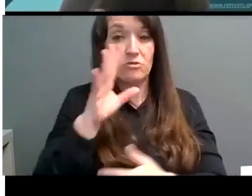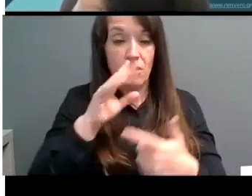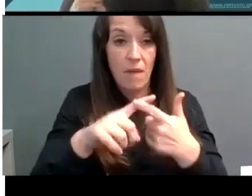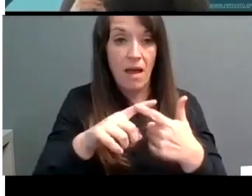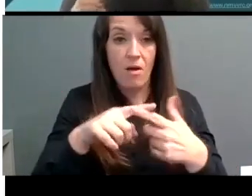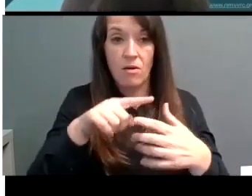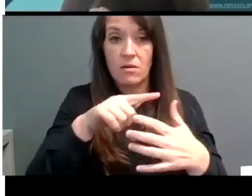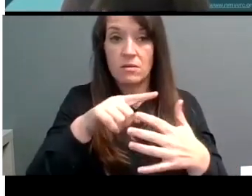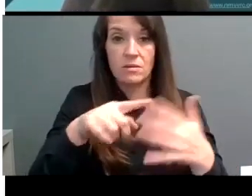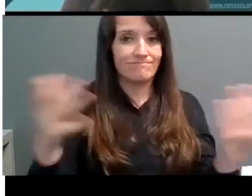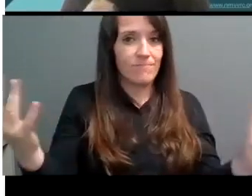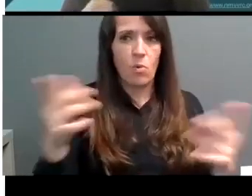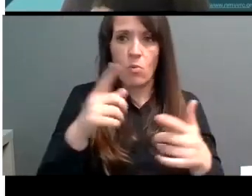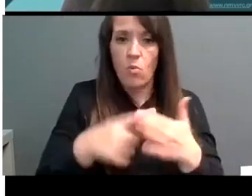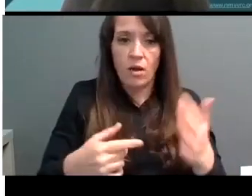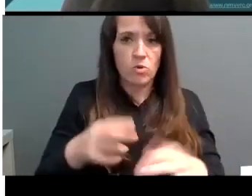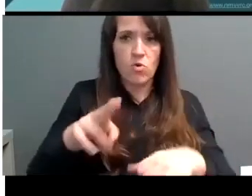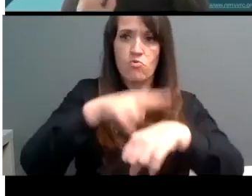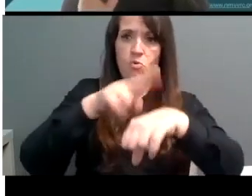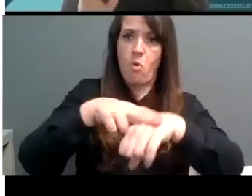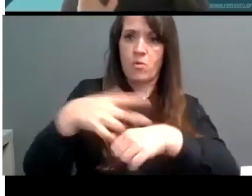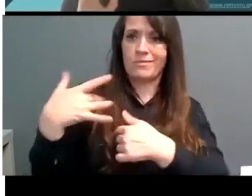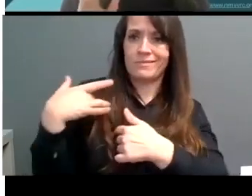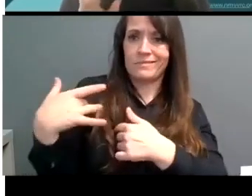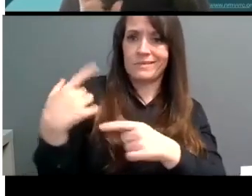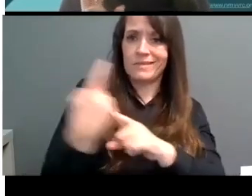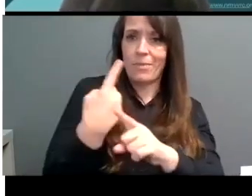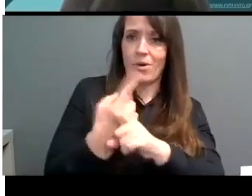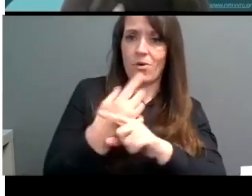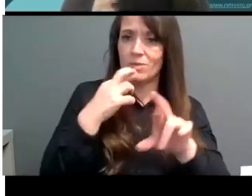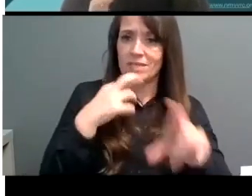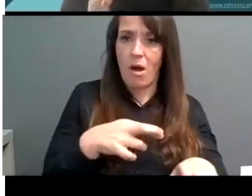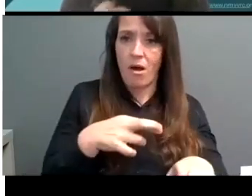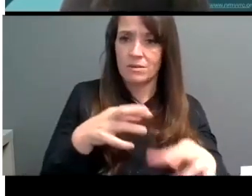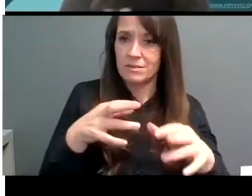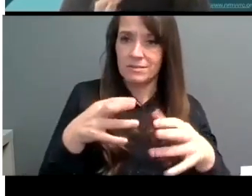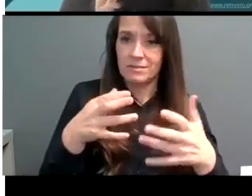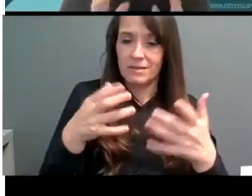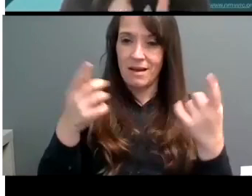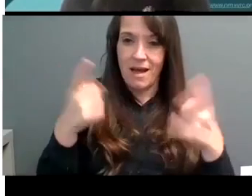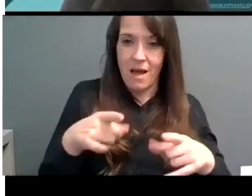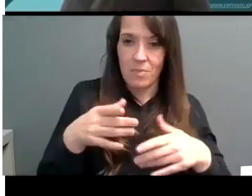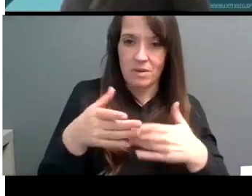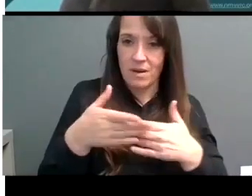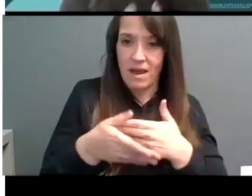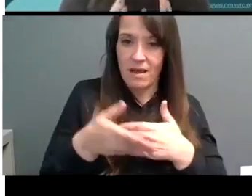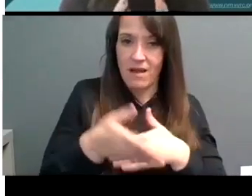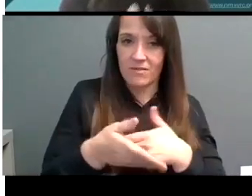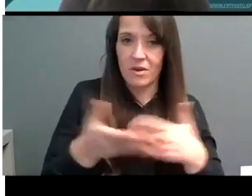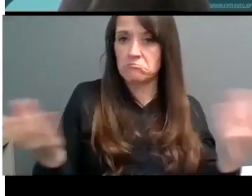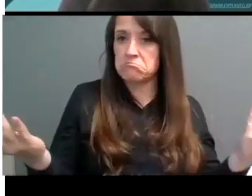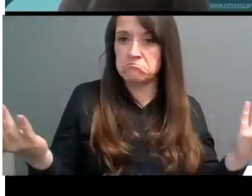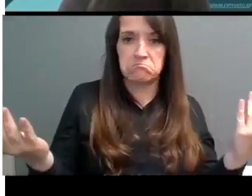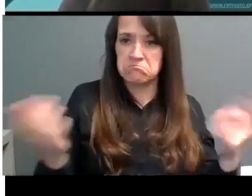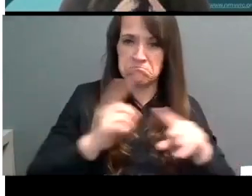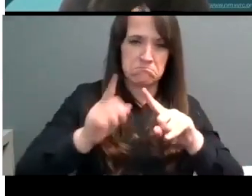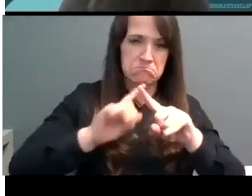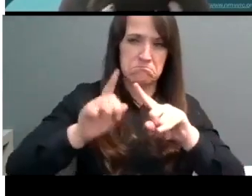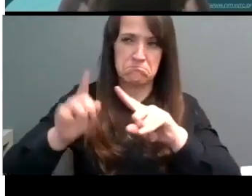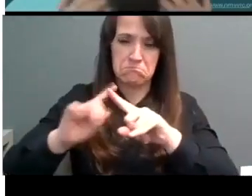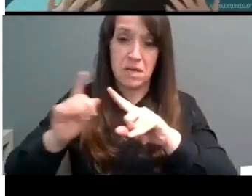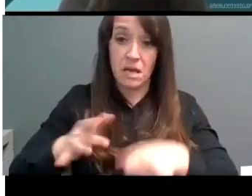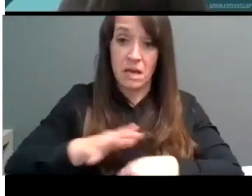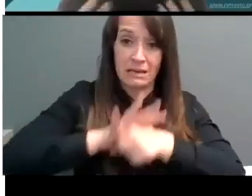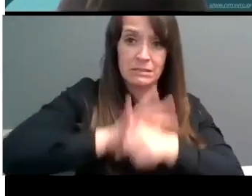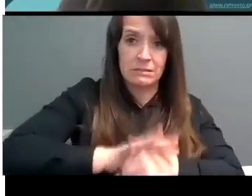out. After a mass violence incident occurs, it can really cause a lot of anxiety, a lot of fear, a